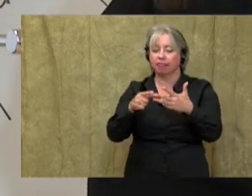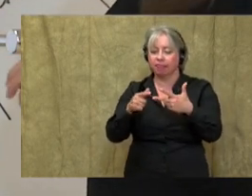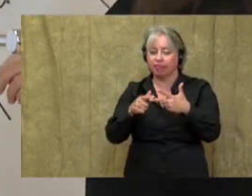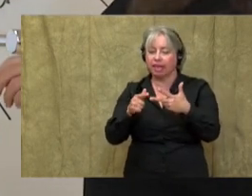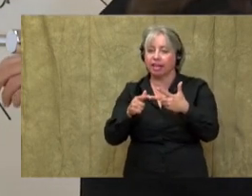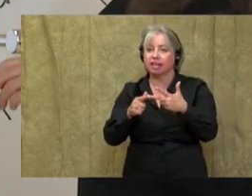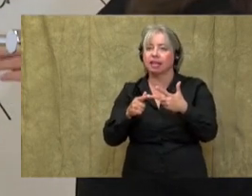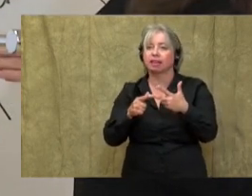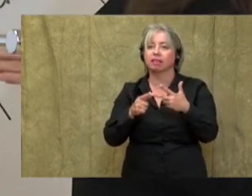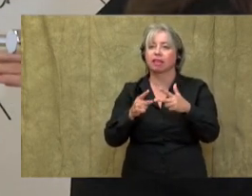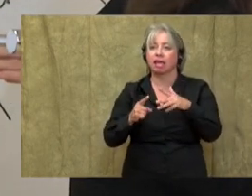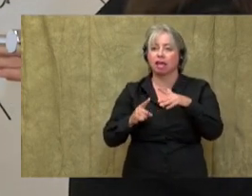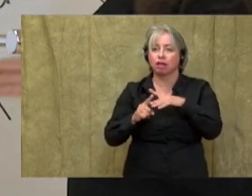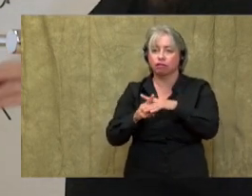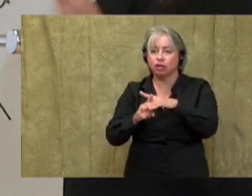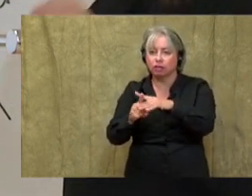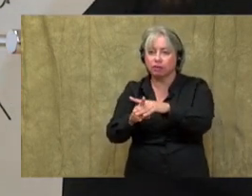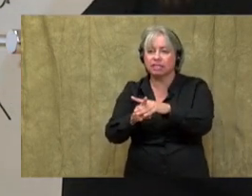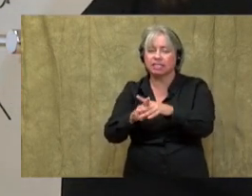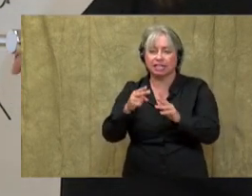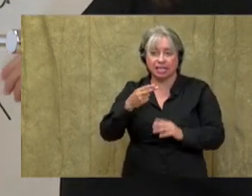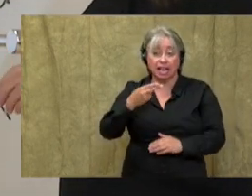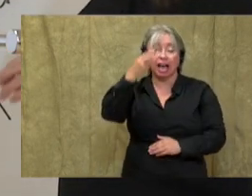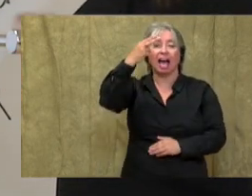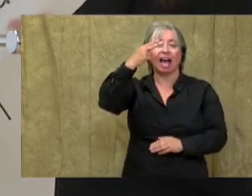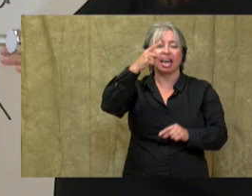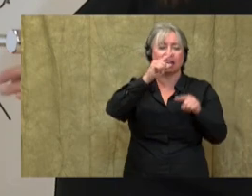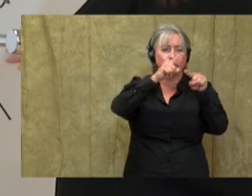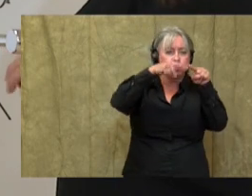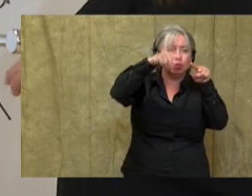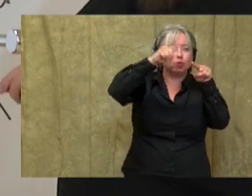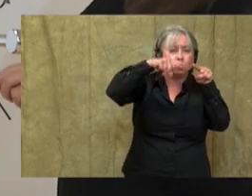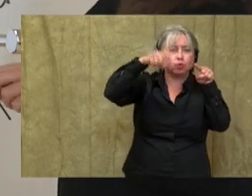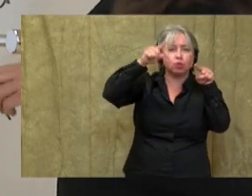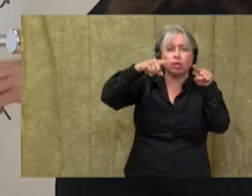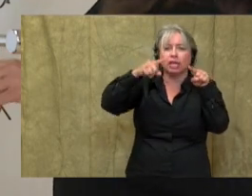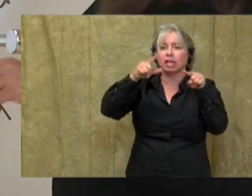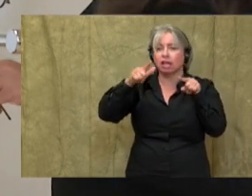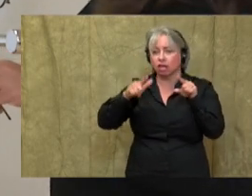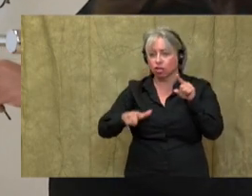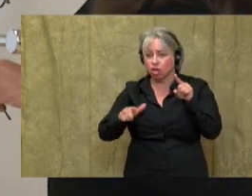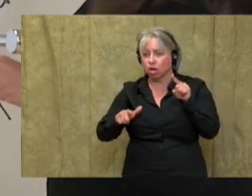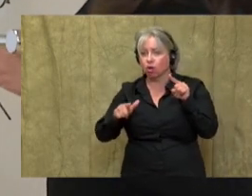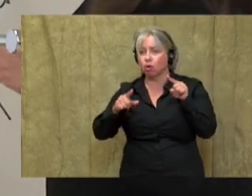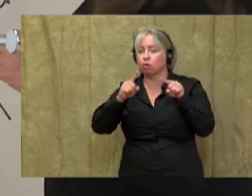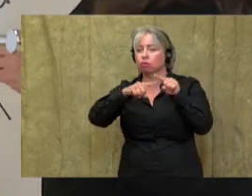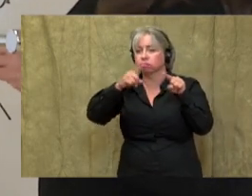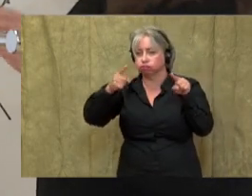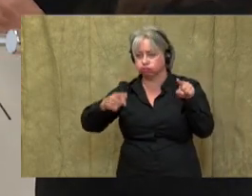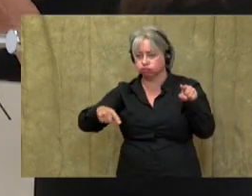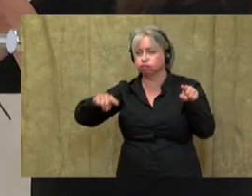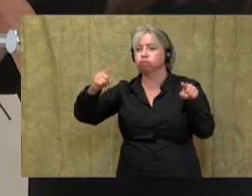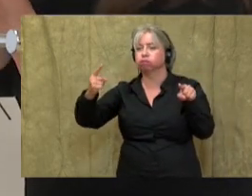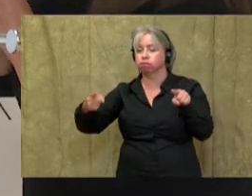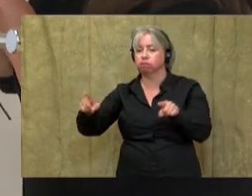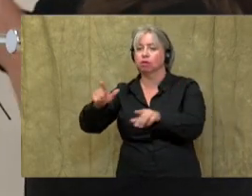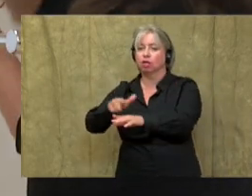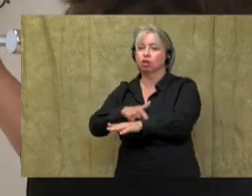to wavelength. A higher frequency, shorter wavelength. Lower frequency, lower wavelength, longer